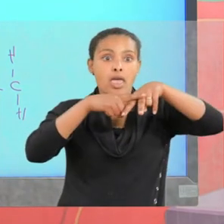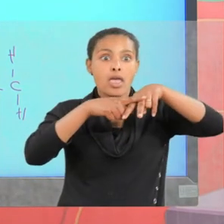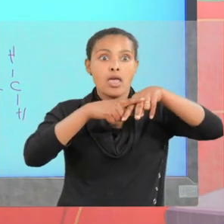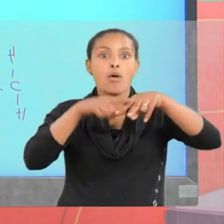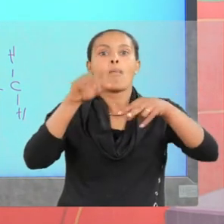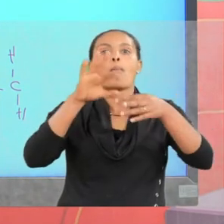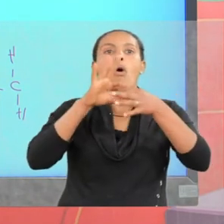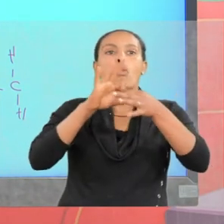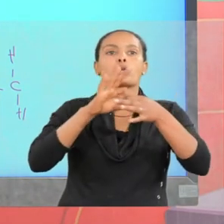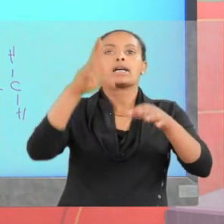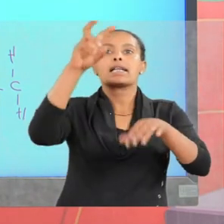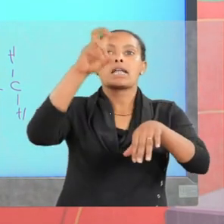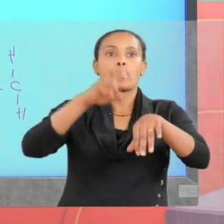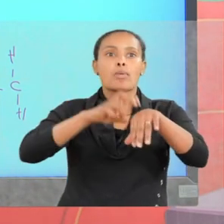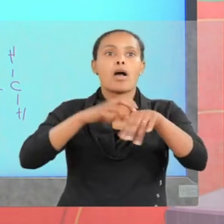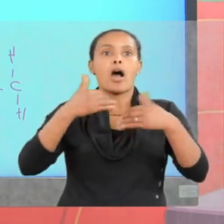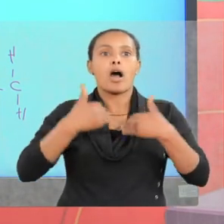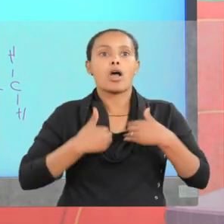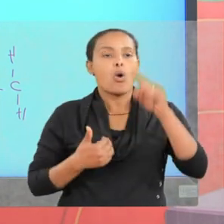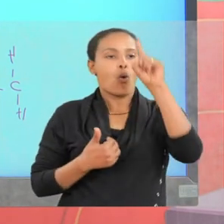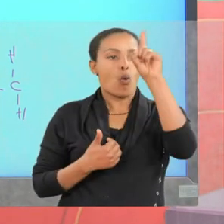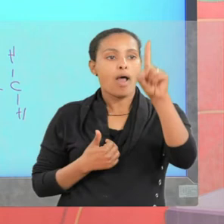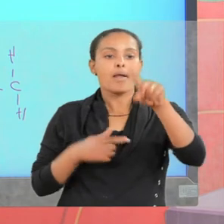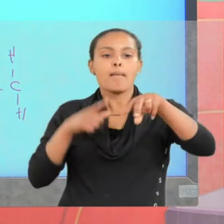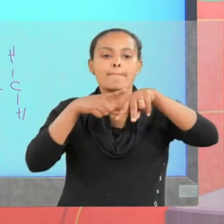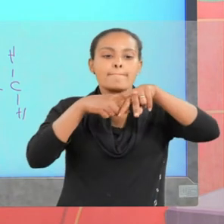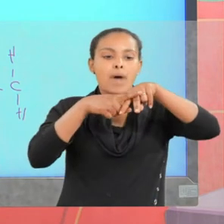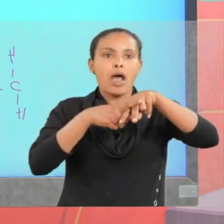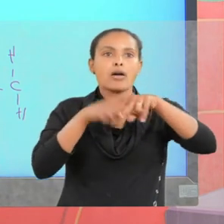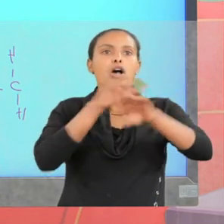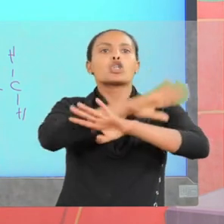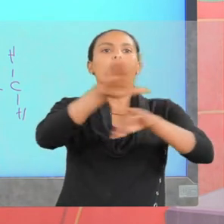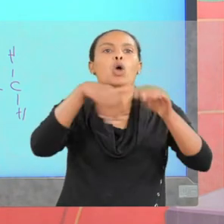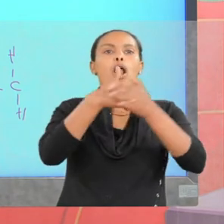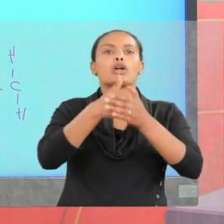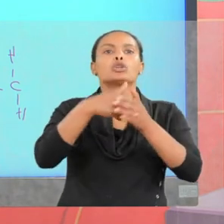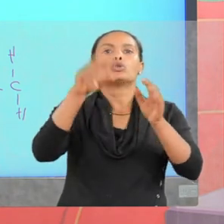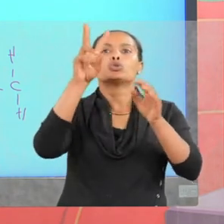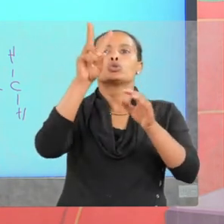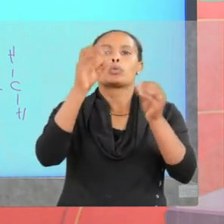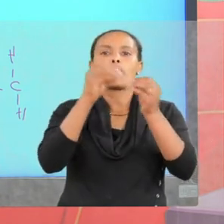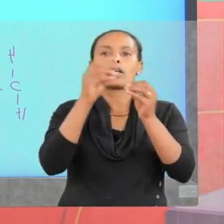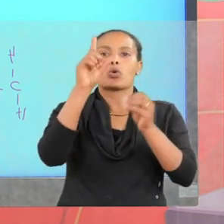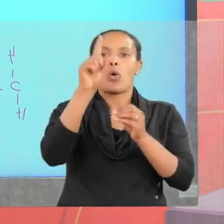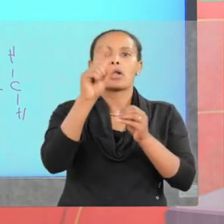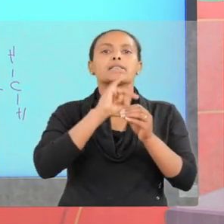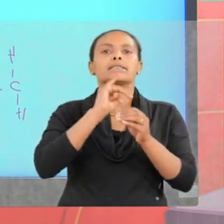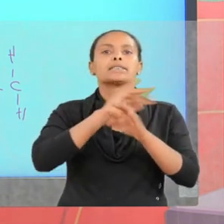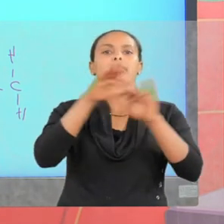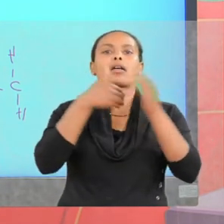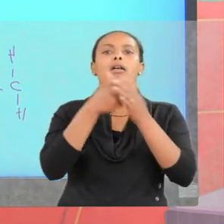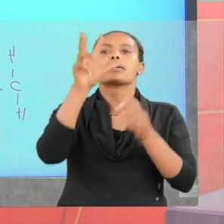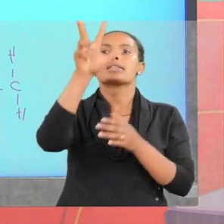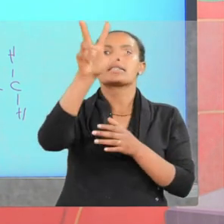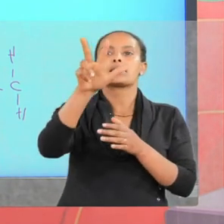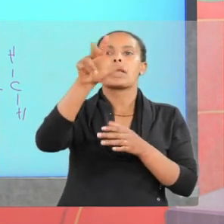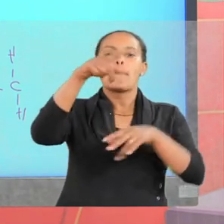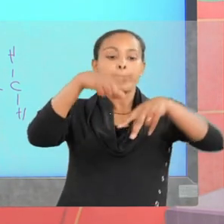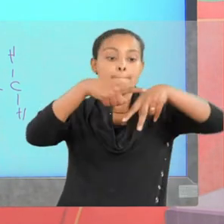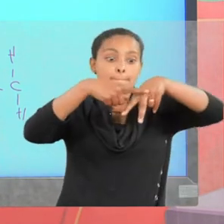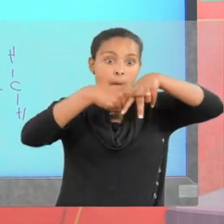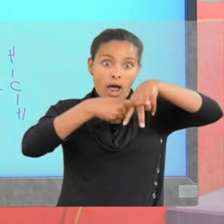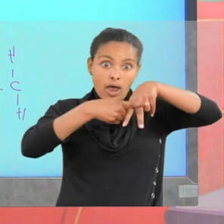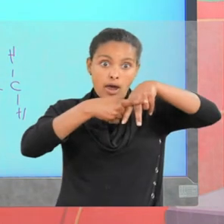2 pi bonds. Double bond has 1 pi bond. Therefore, a total of 2 plus 1 is 3.